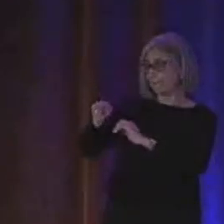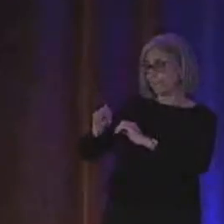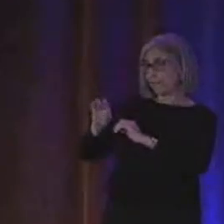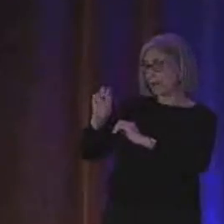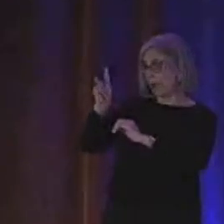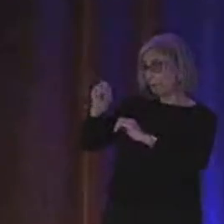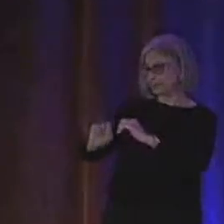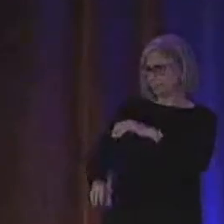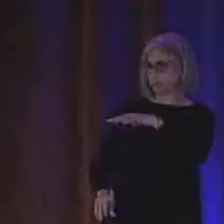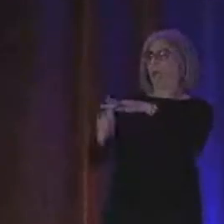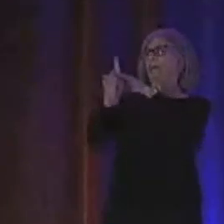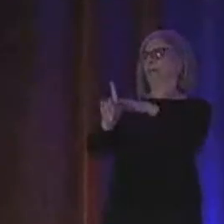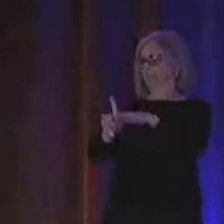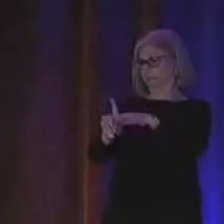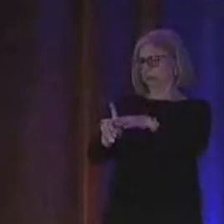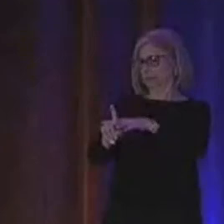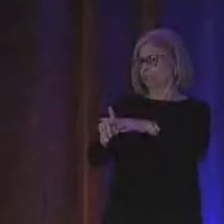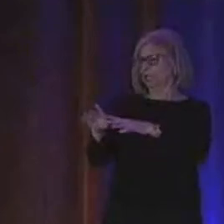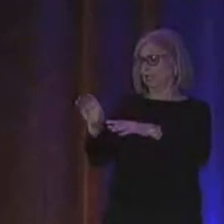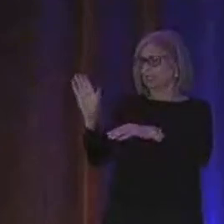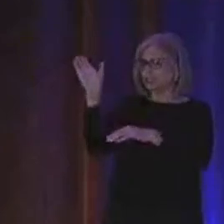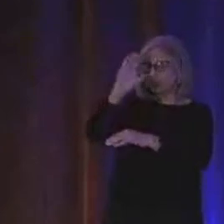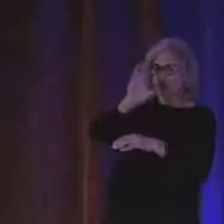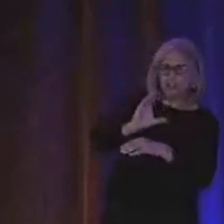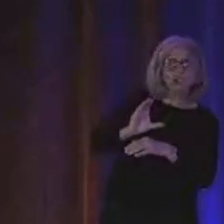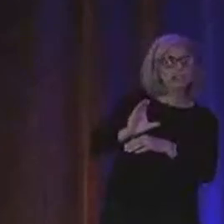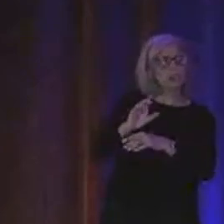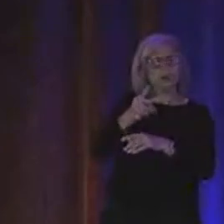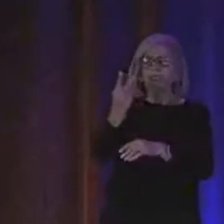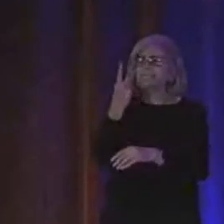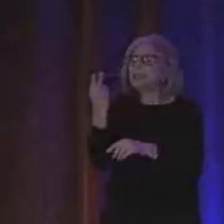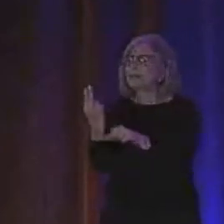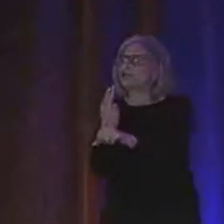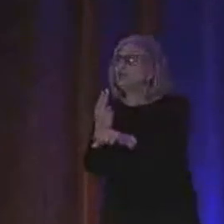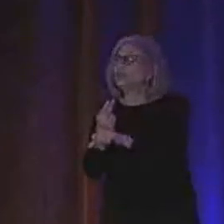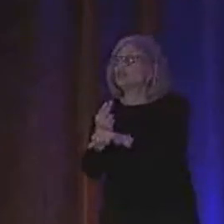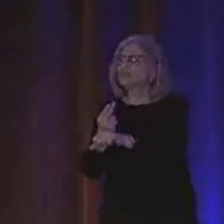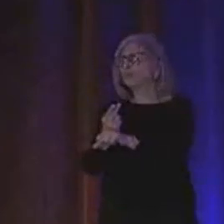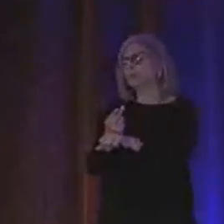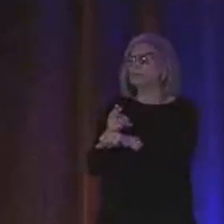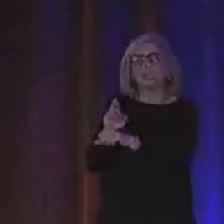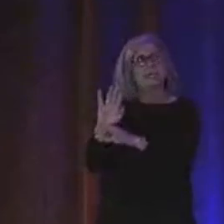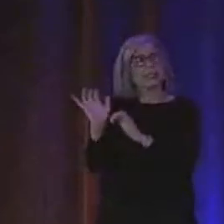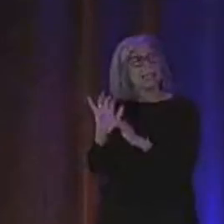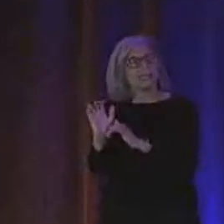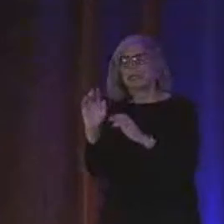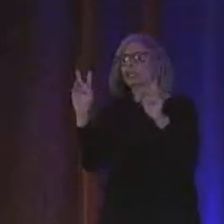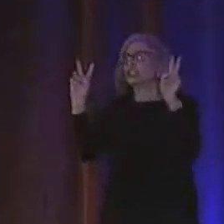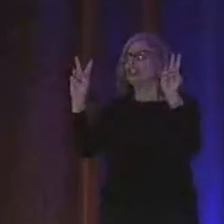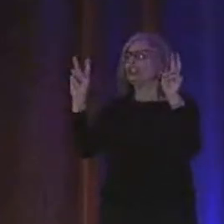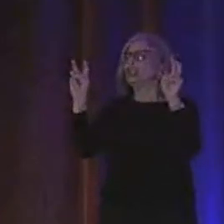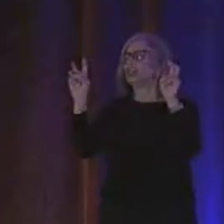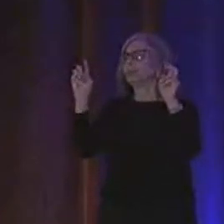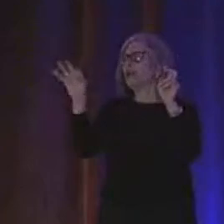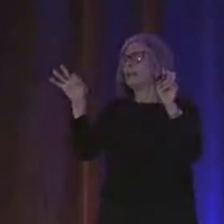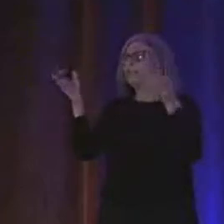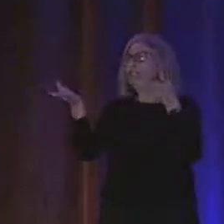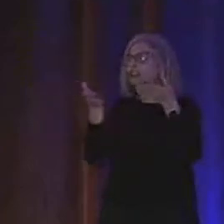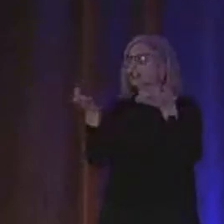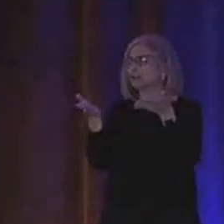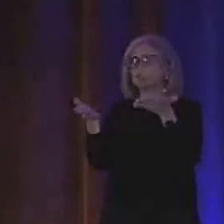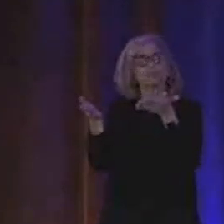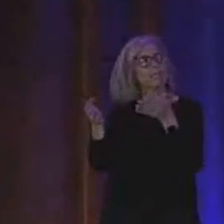toggle tips, toggle certs, and you can see them used in a component like a terms of service